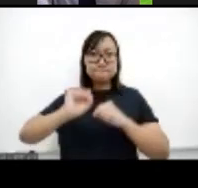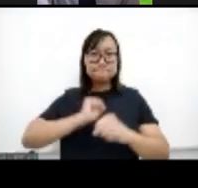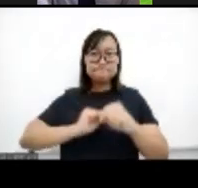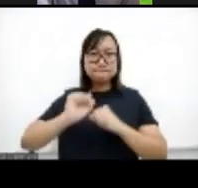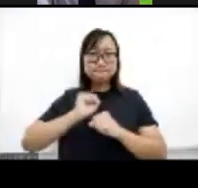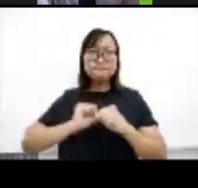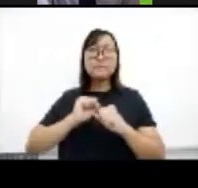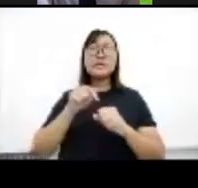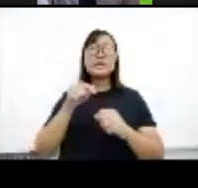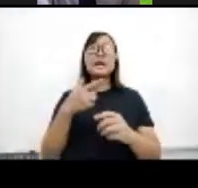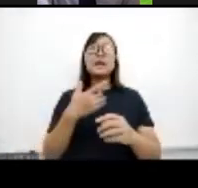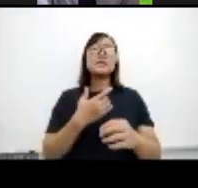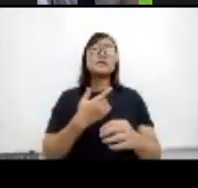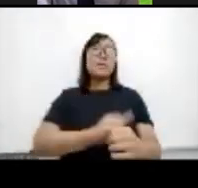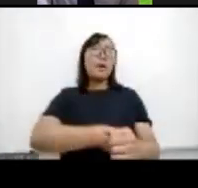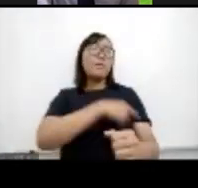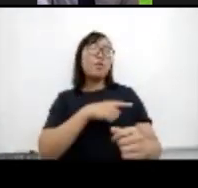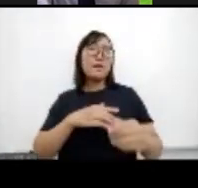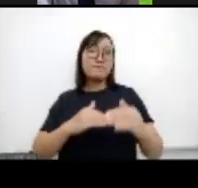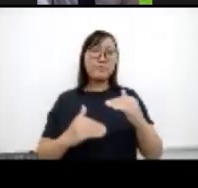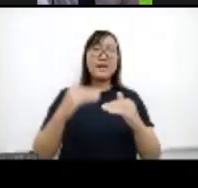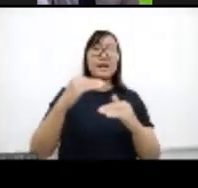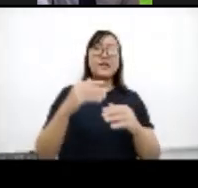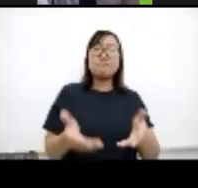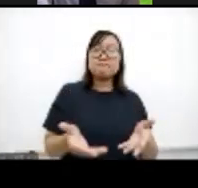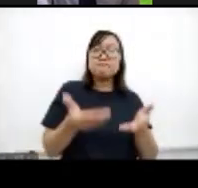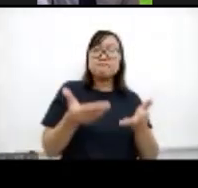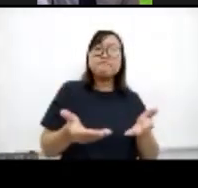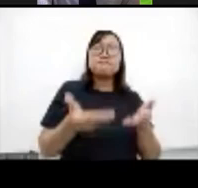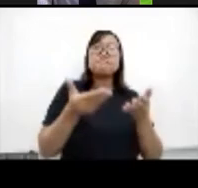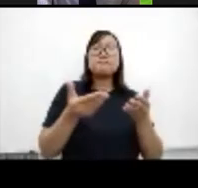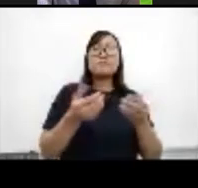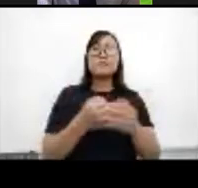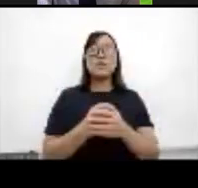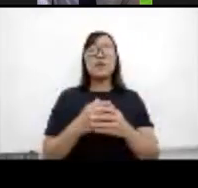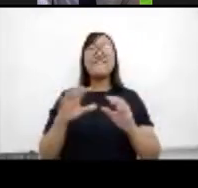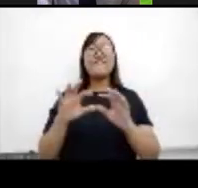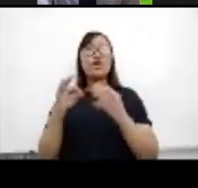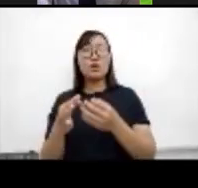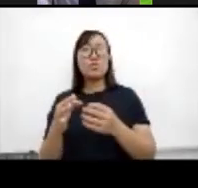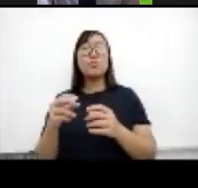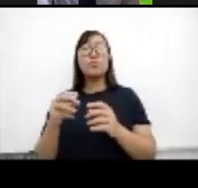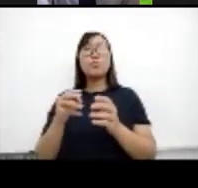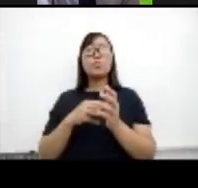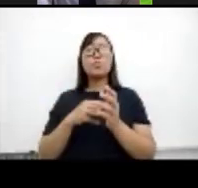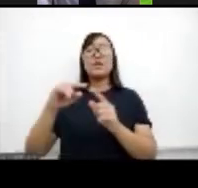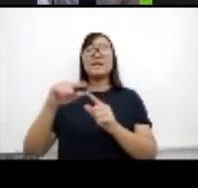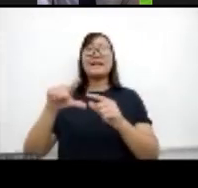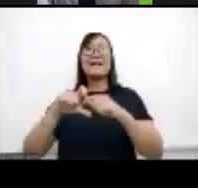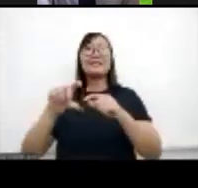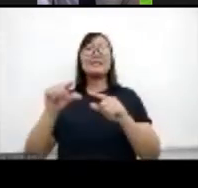browser free UN UN Ami sesuai bau